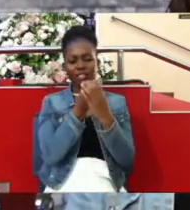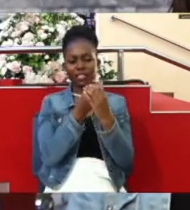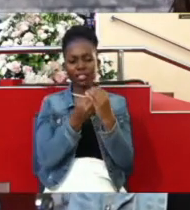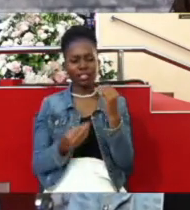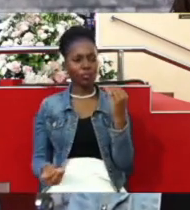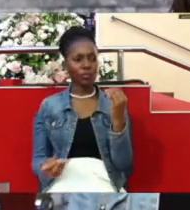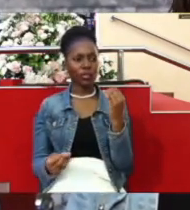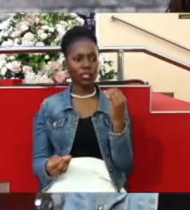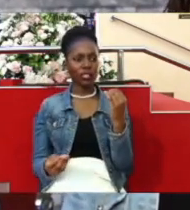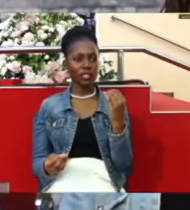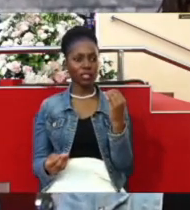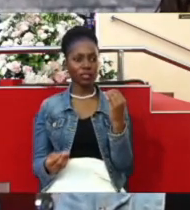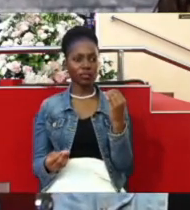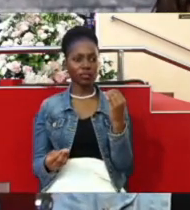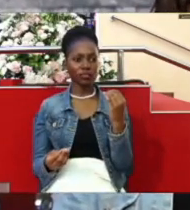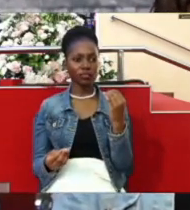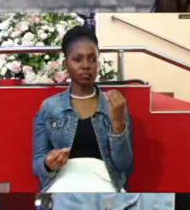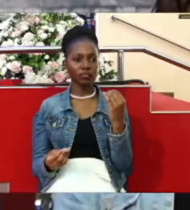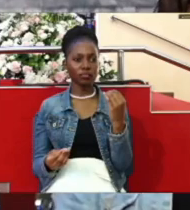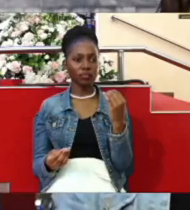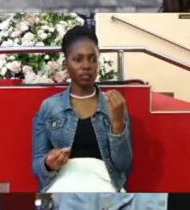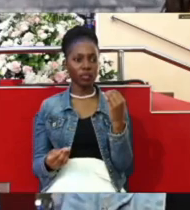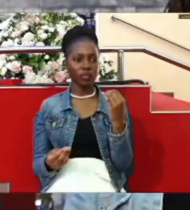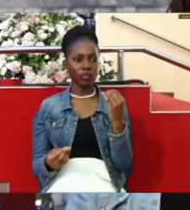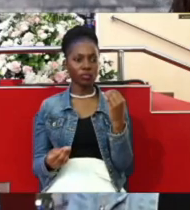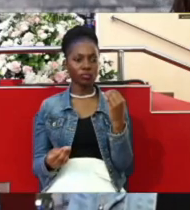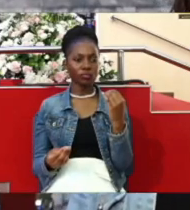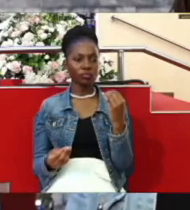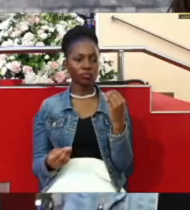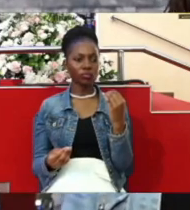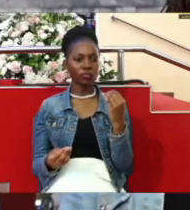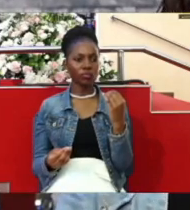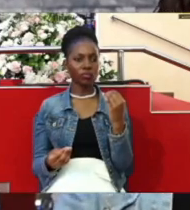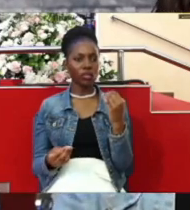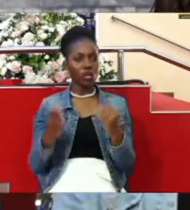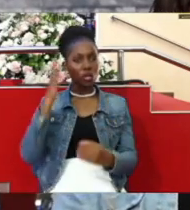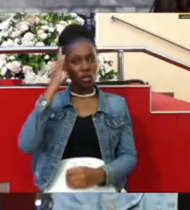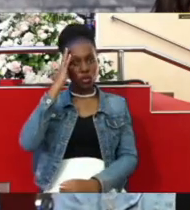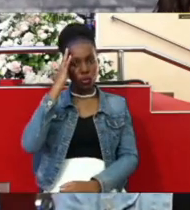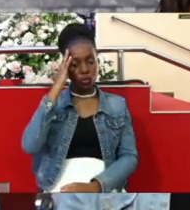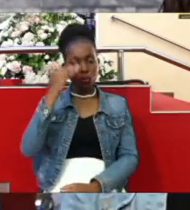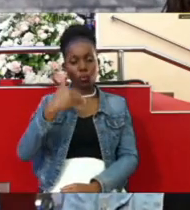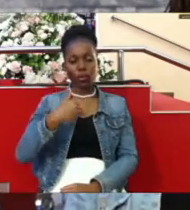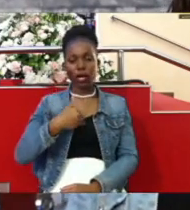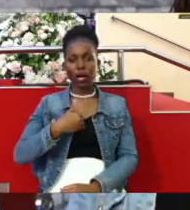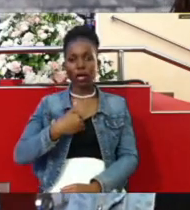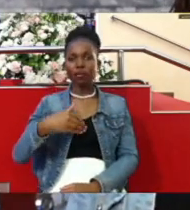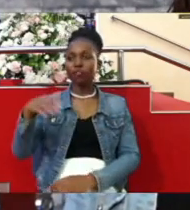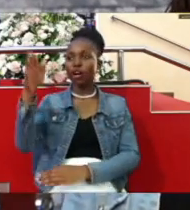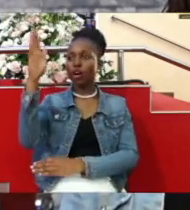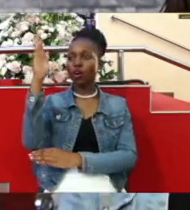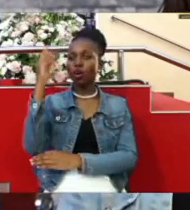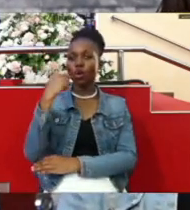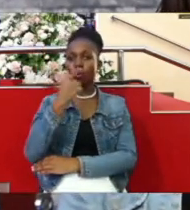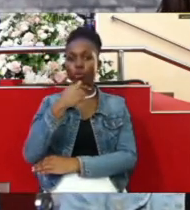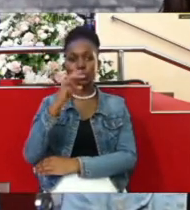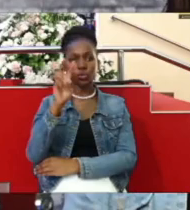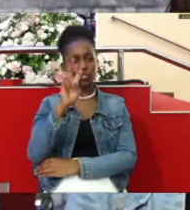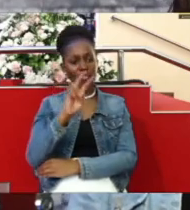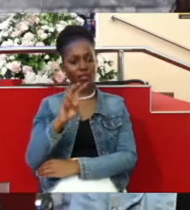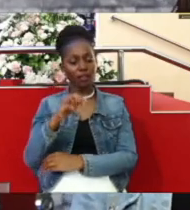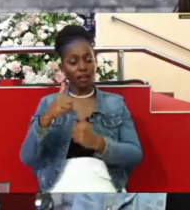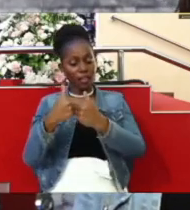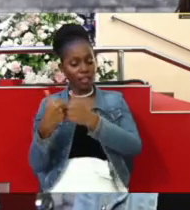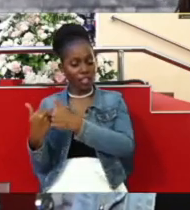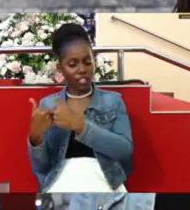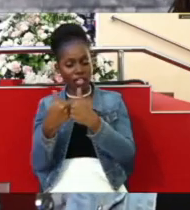of Ezek. Uko mahali pale Ezek. But there is a God that sees you. Lakini kuna Mungu ambaye anakuona. This struggle is coming to an end.